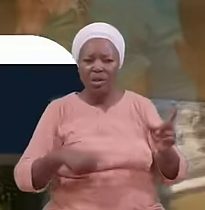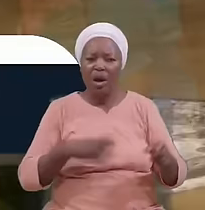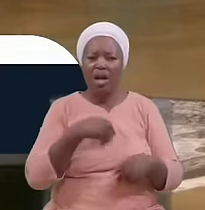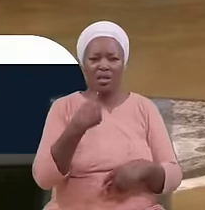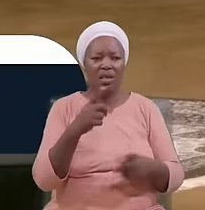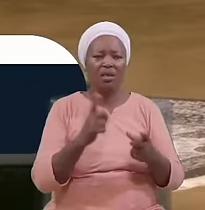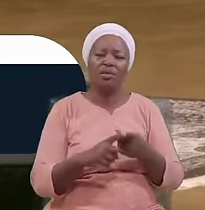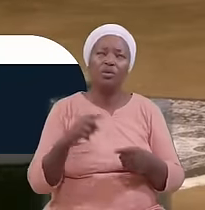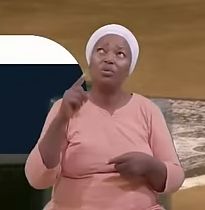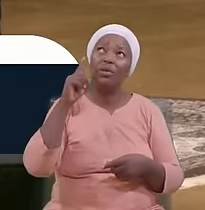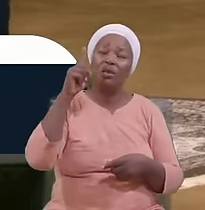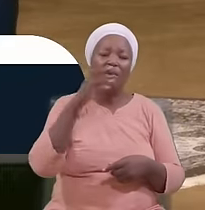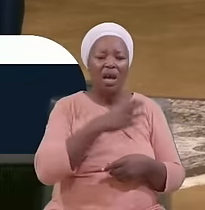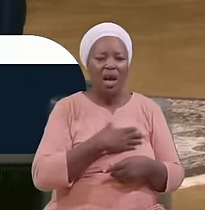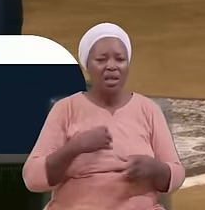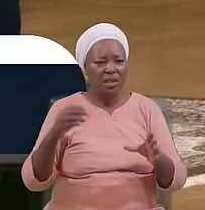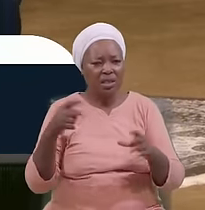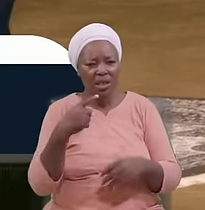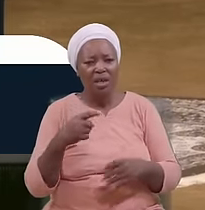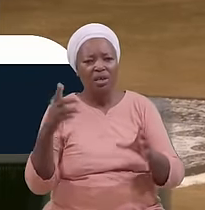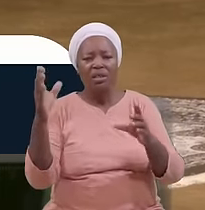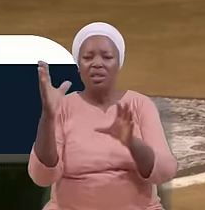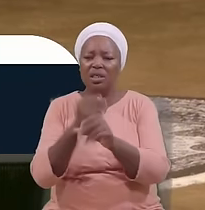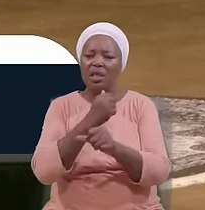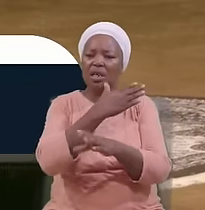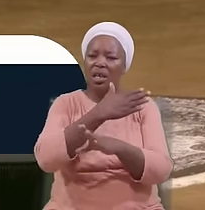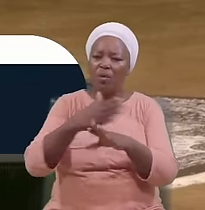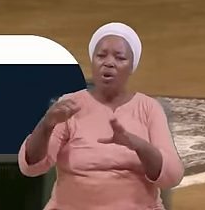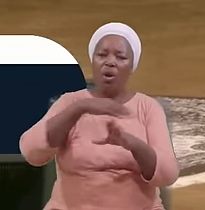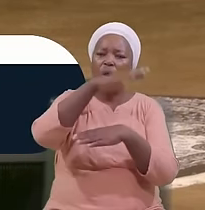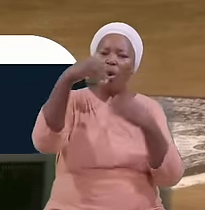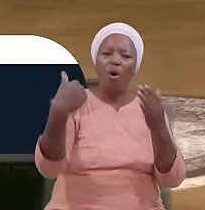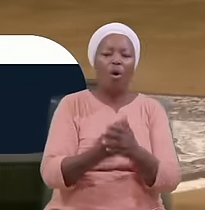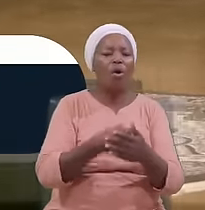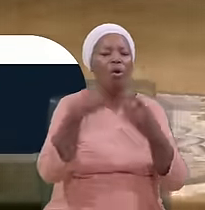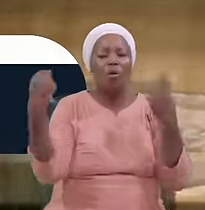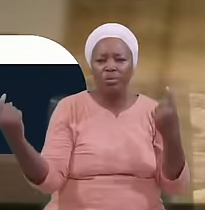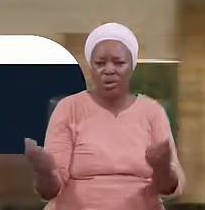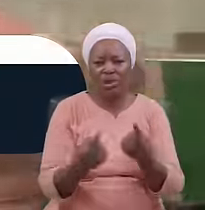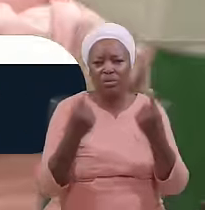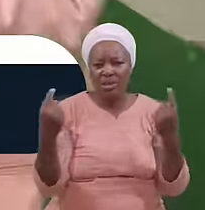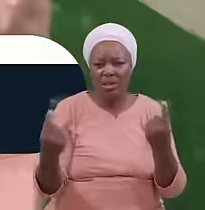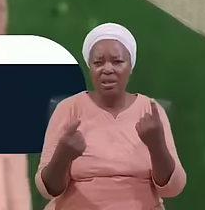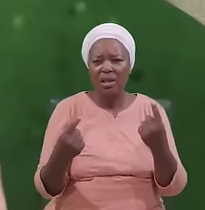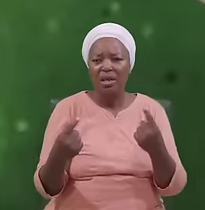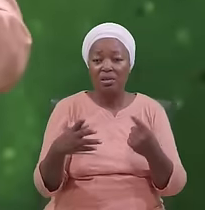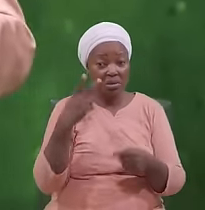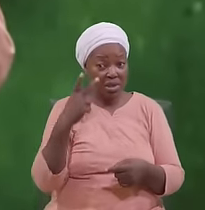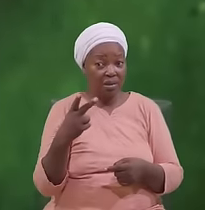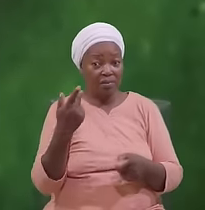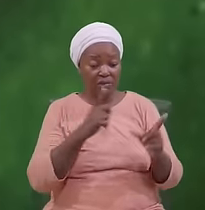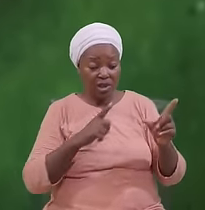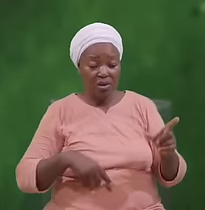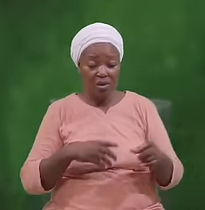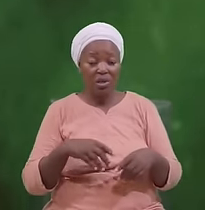him, take away all iniquity. You know, the Lord is even teaching those who don't know how